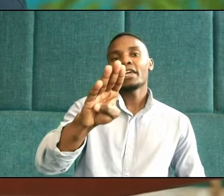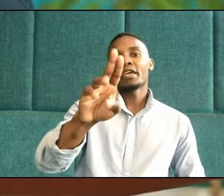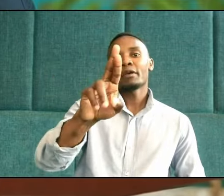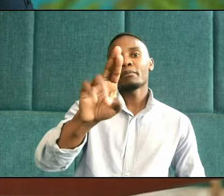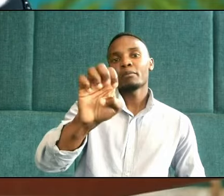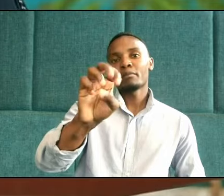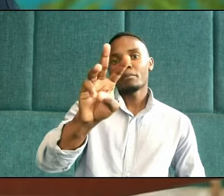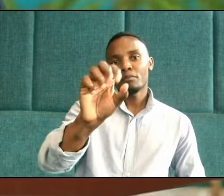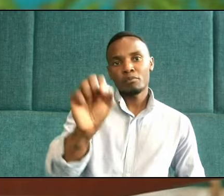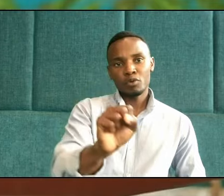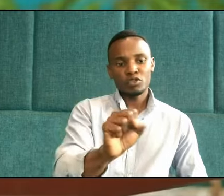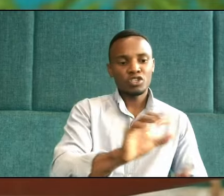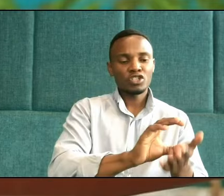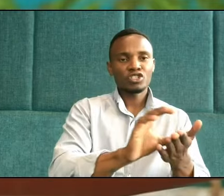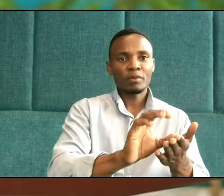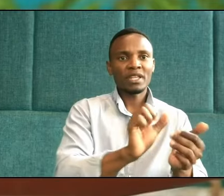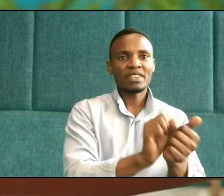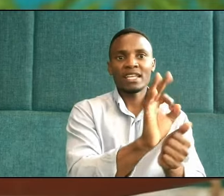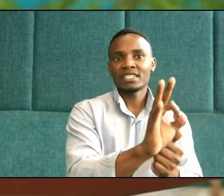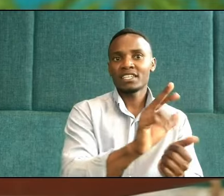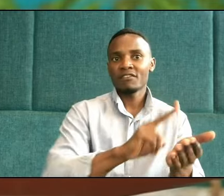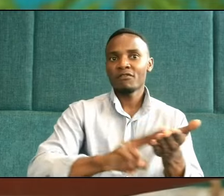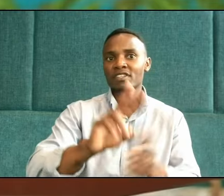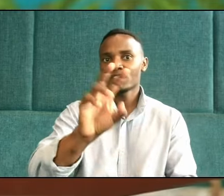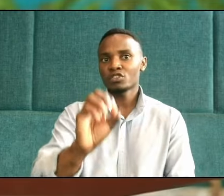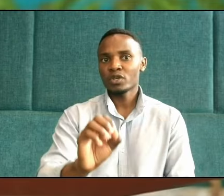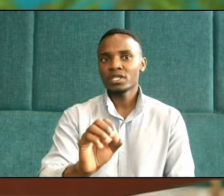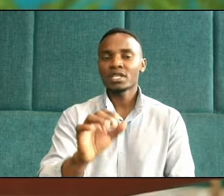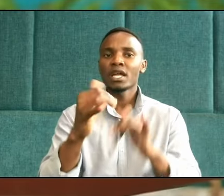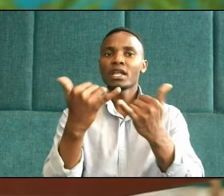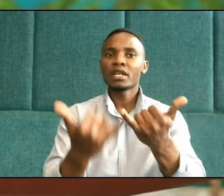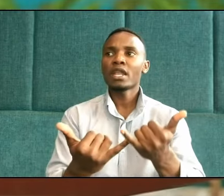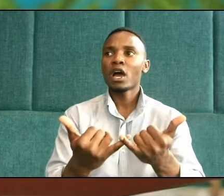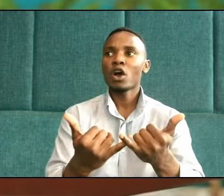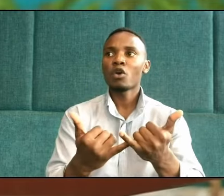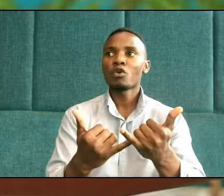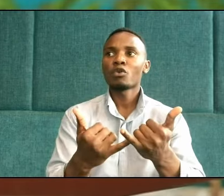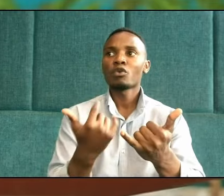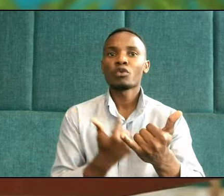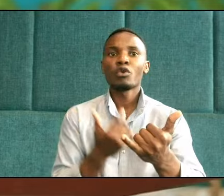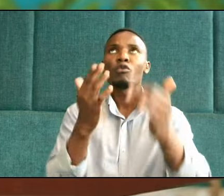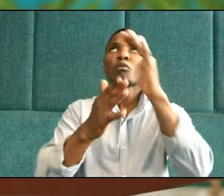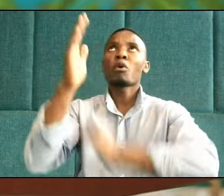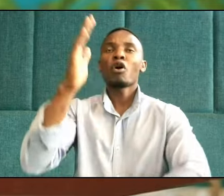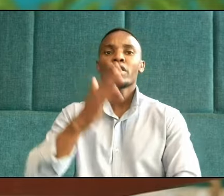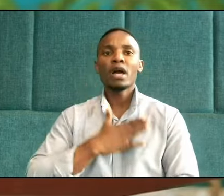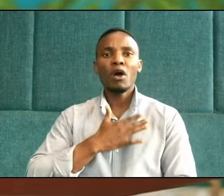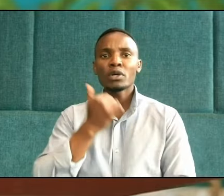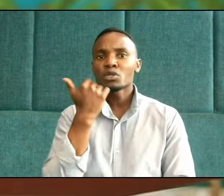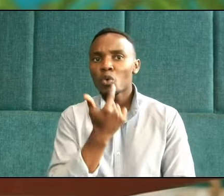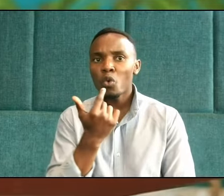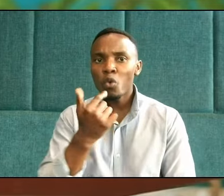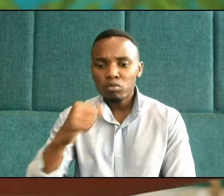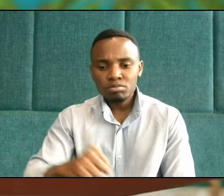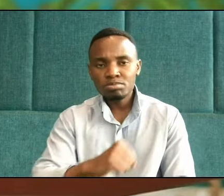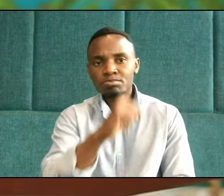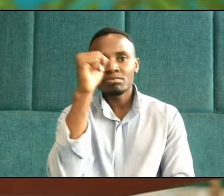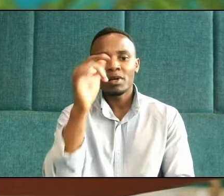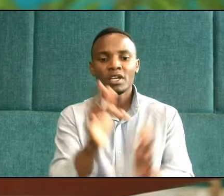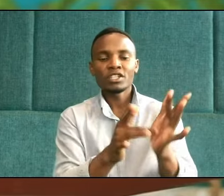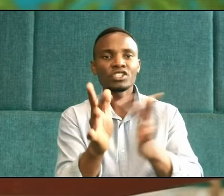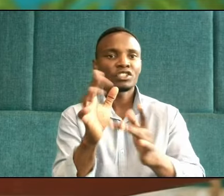now may the God of peace, who brought up our Lord Jesus from the dead, that great shepherd of